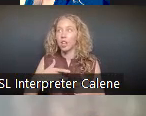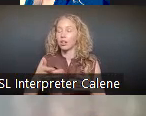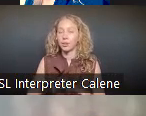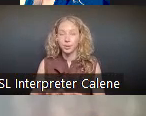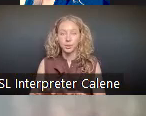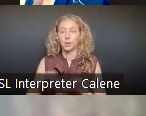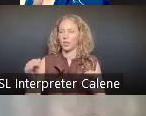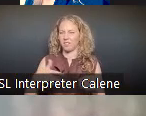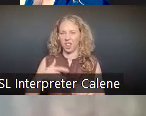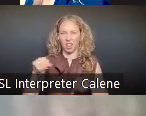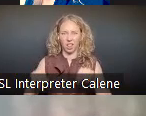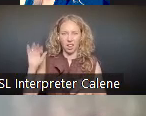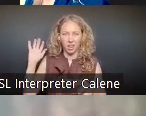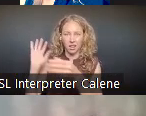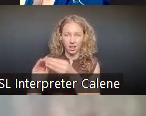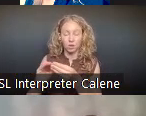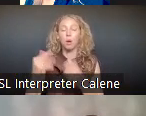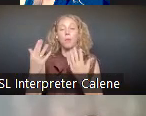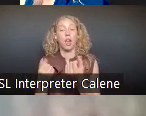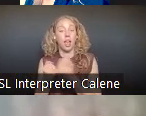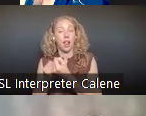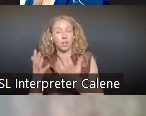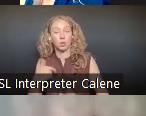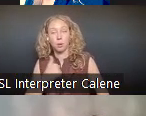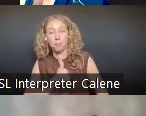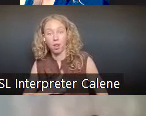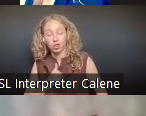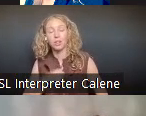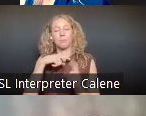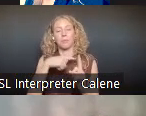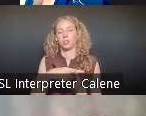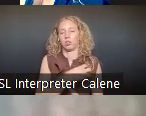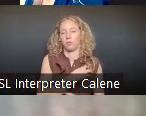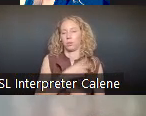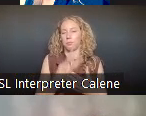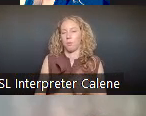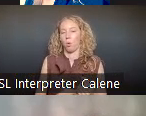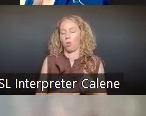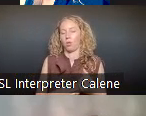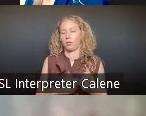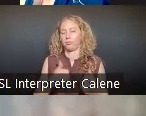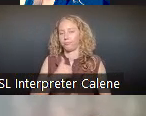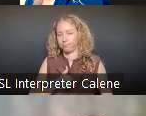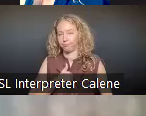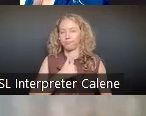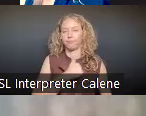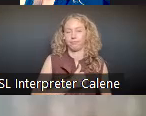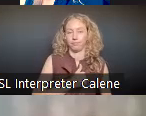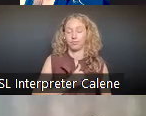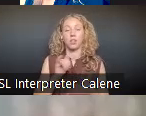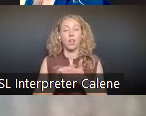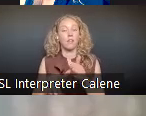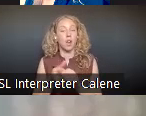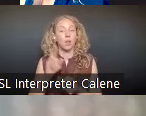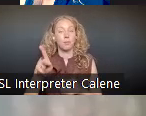sure that both an apology comes from the advocate as well as law enforcement. Now, during the follow-up meeting,